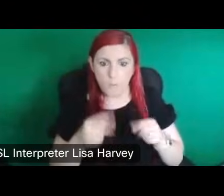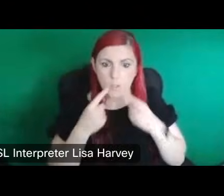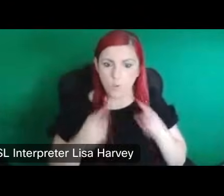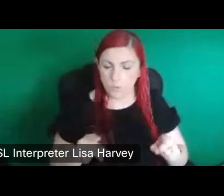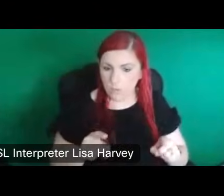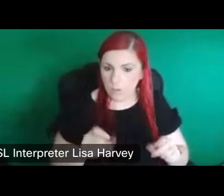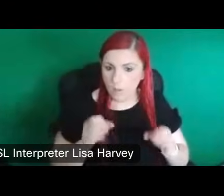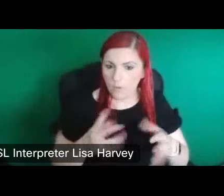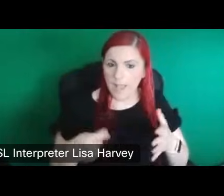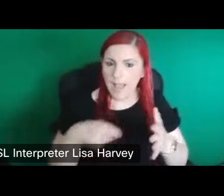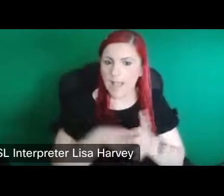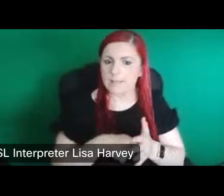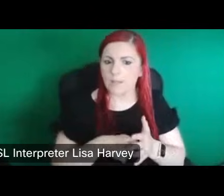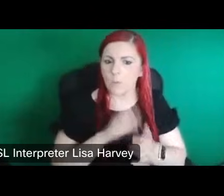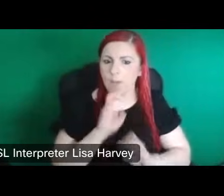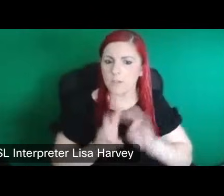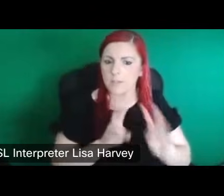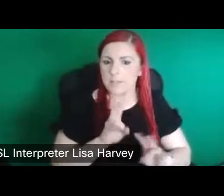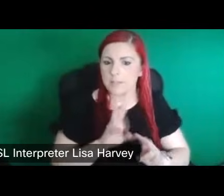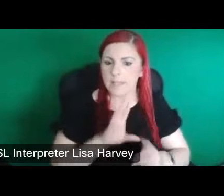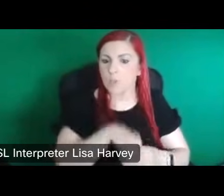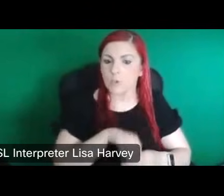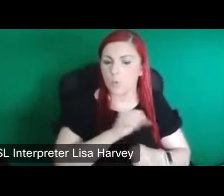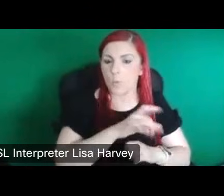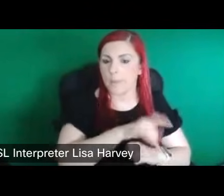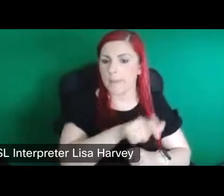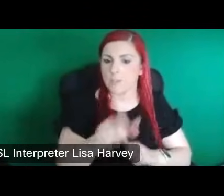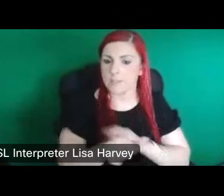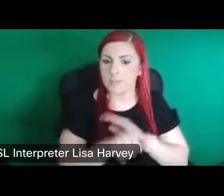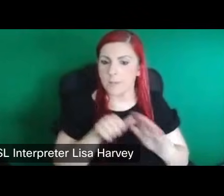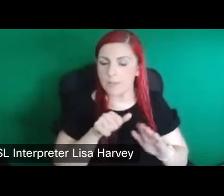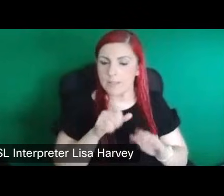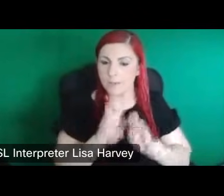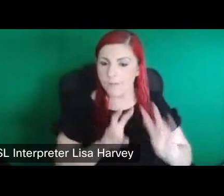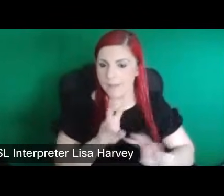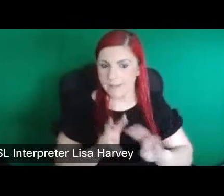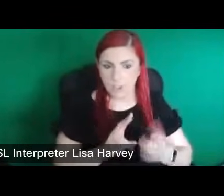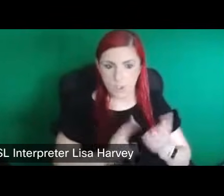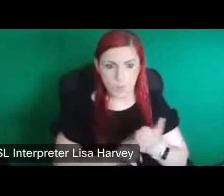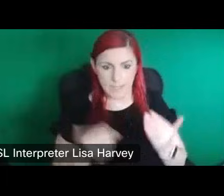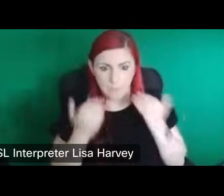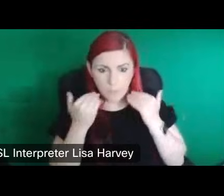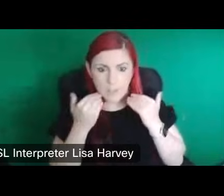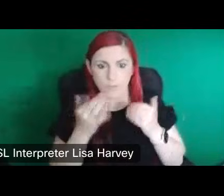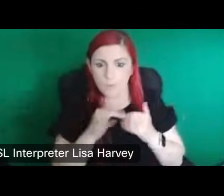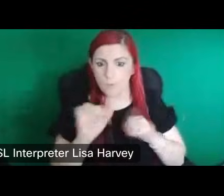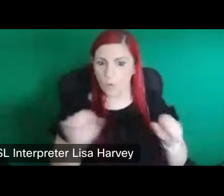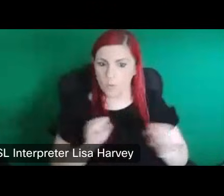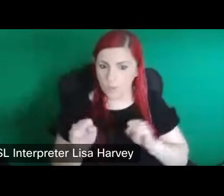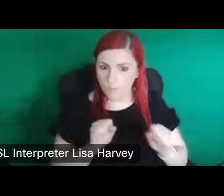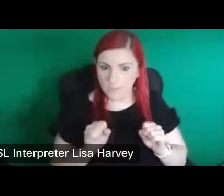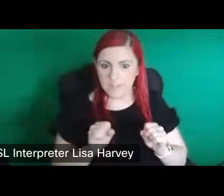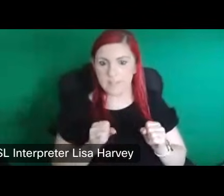experience surveys. Use the information from your service, your say, that patient advocacy service, NIMS, build in